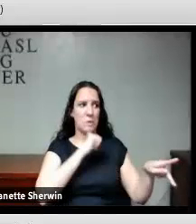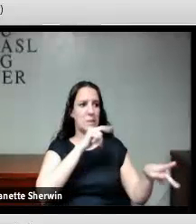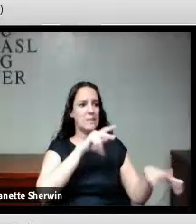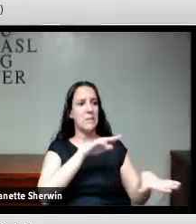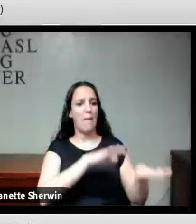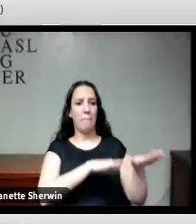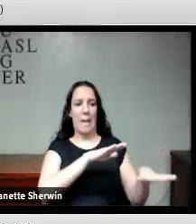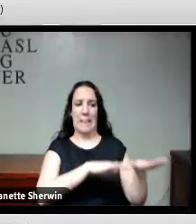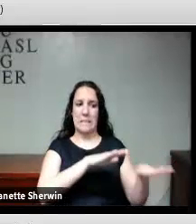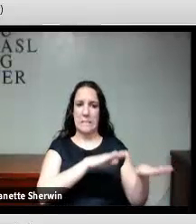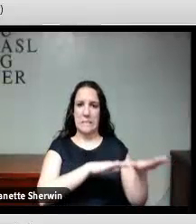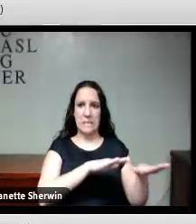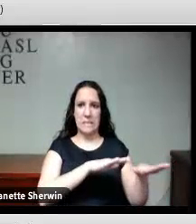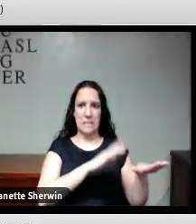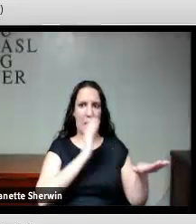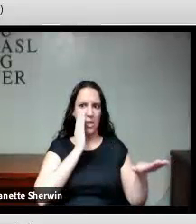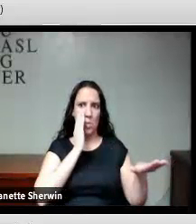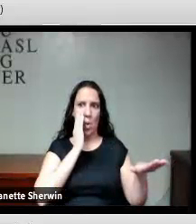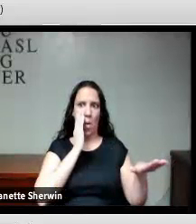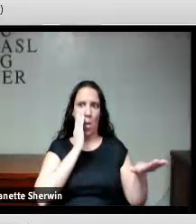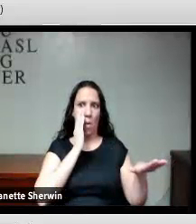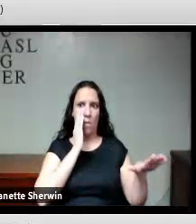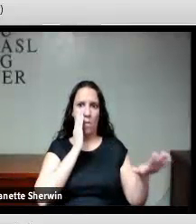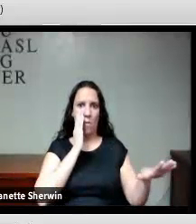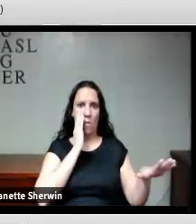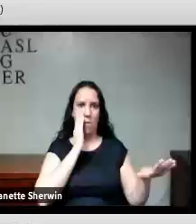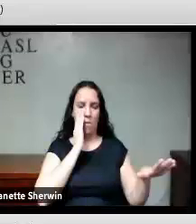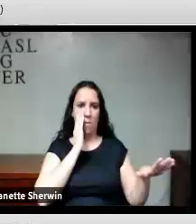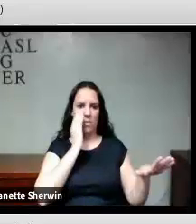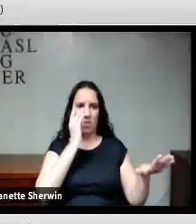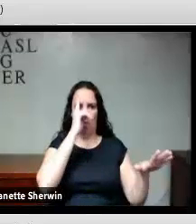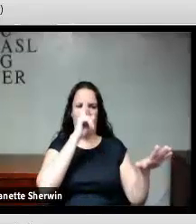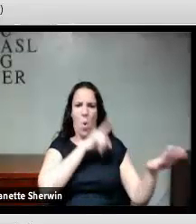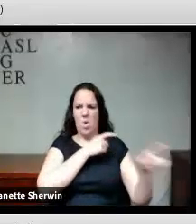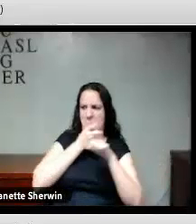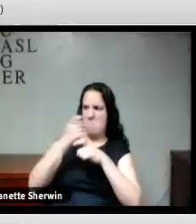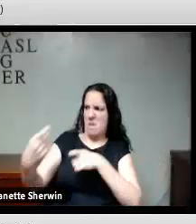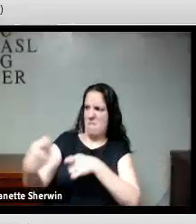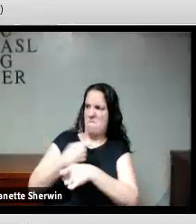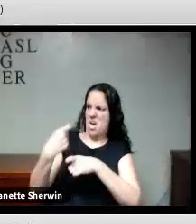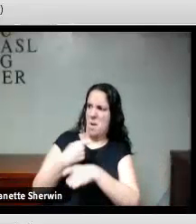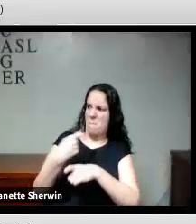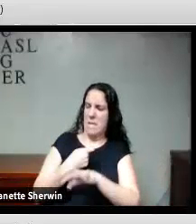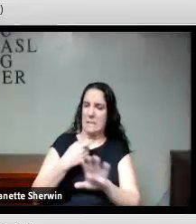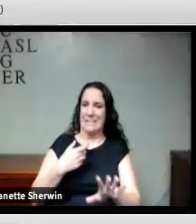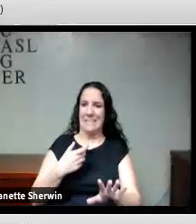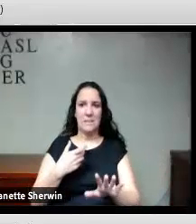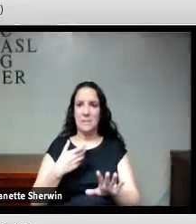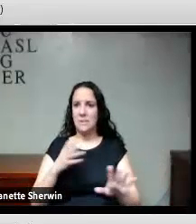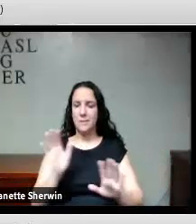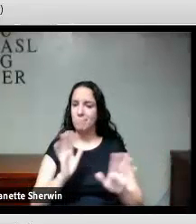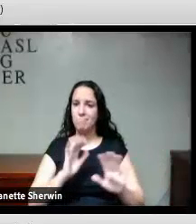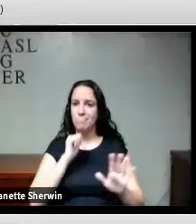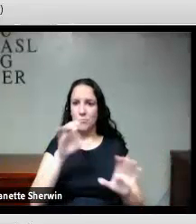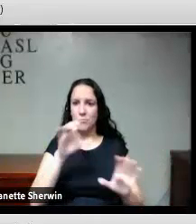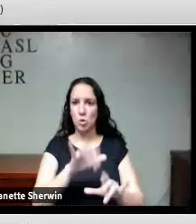know they'll pounce on that as if you're making fun of them or something if they're imbalanced or they're just totally out of control. You know, people snap